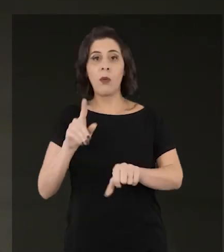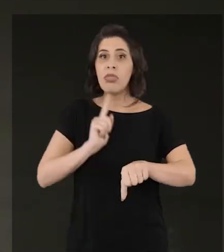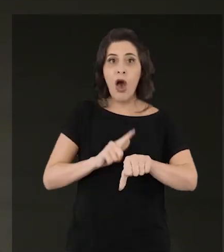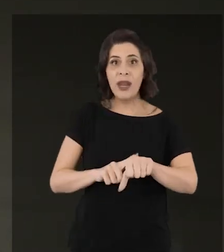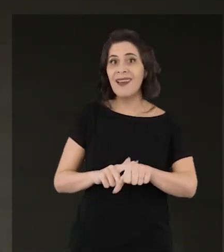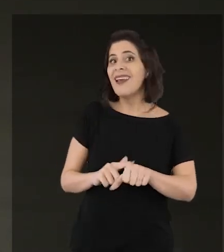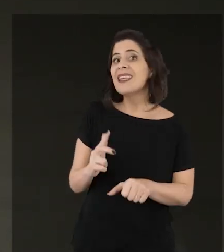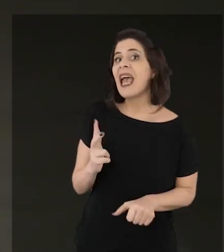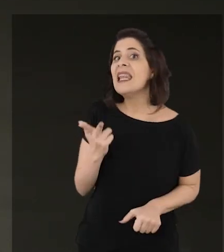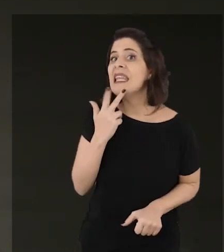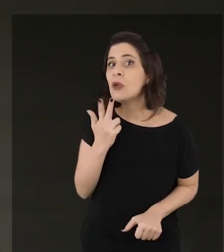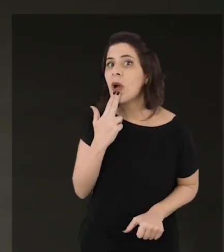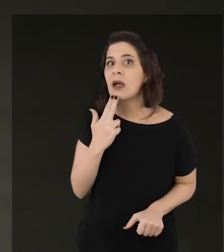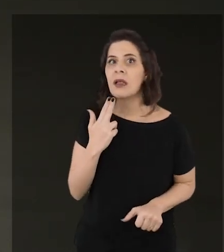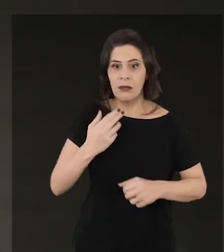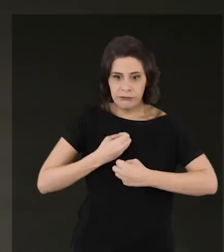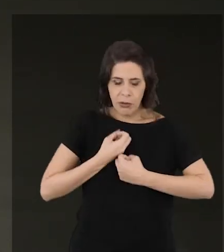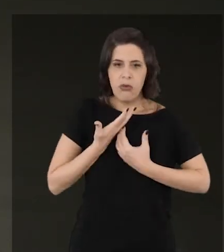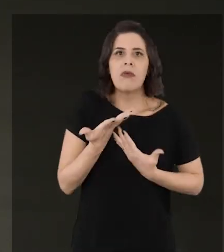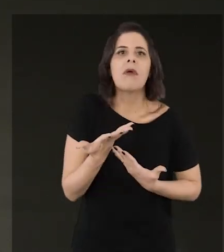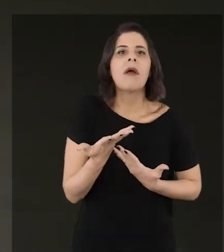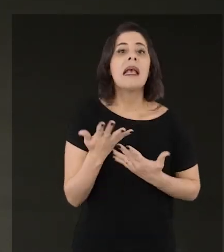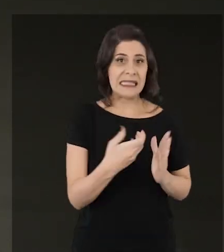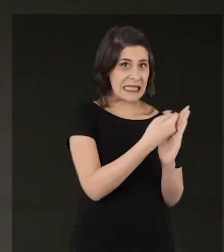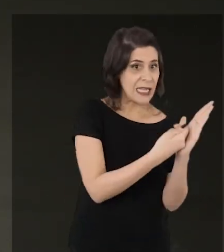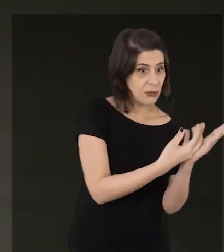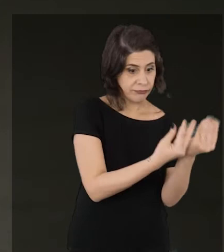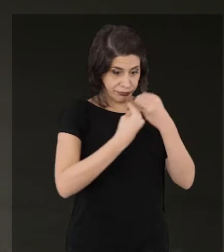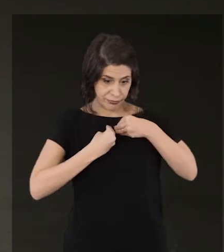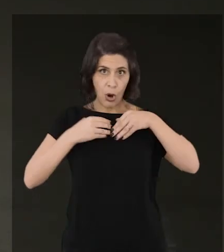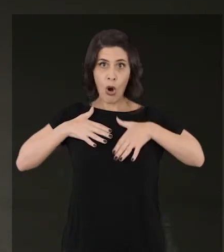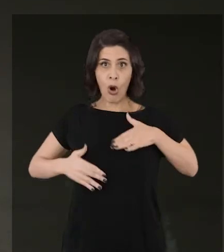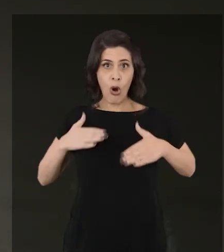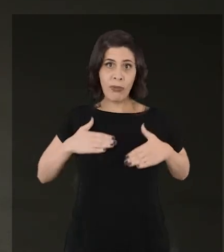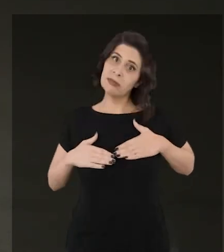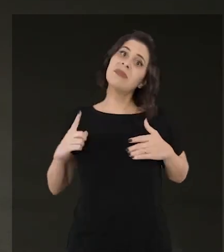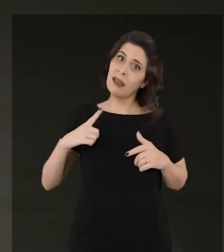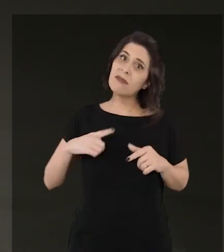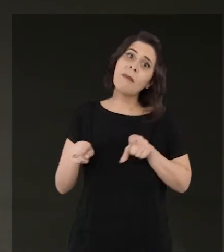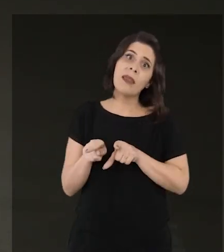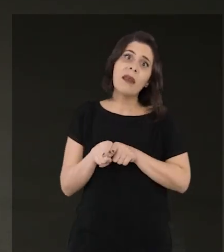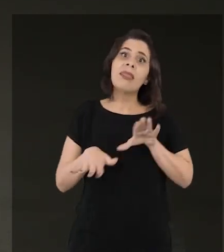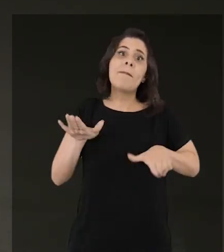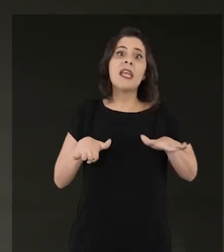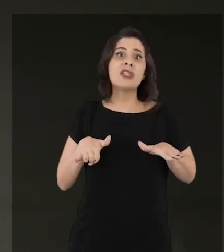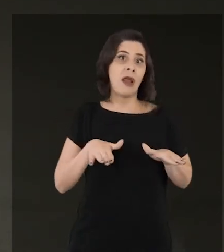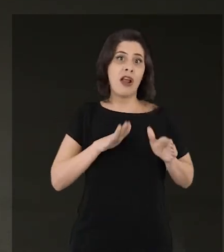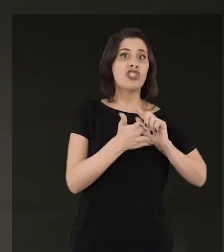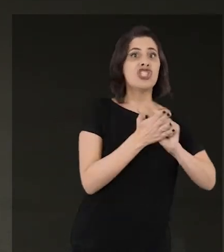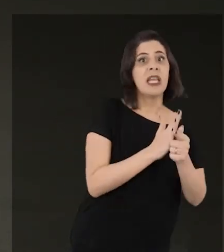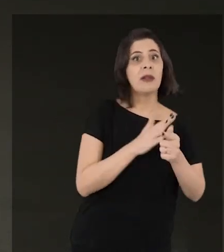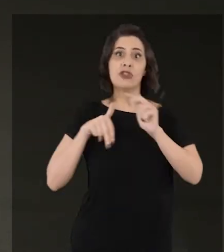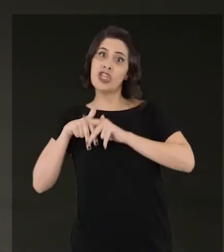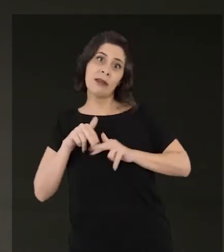it's attached to a body that we have all sorts of gender projections onto. And that creates all sorts of